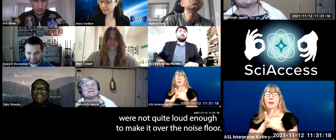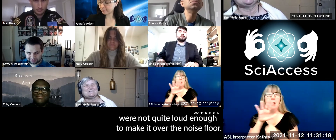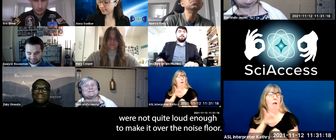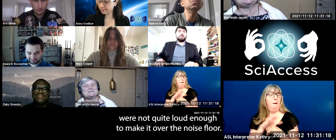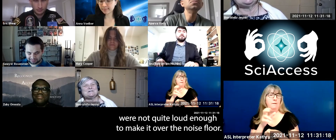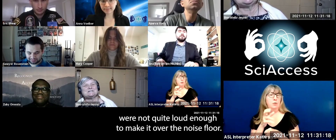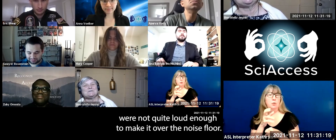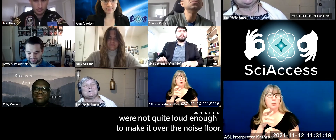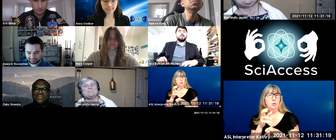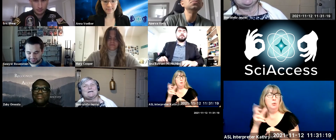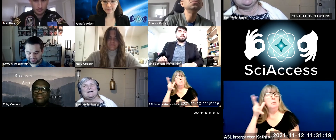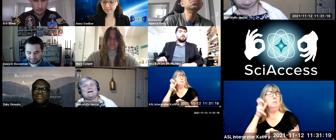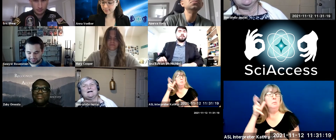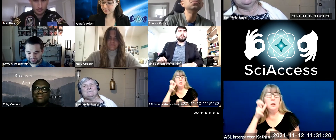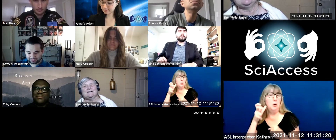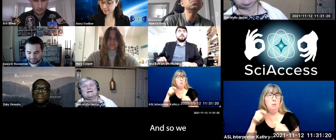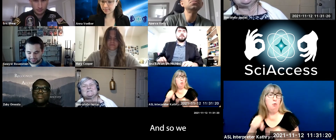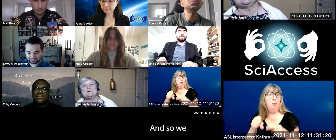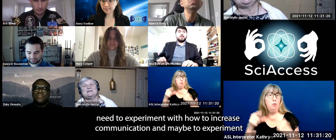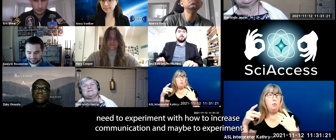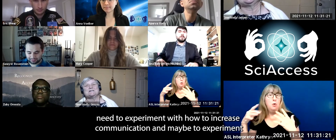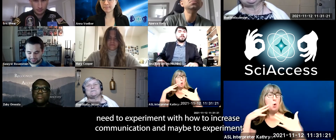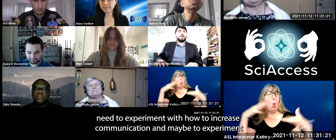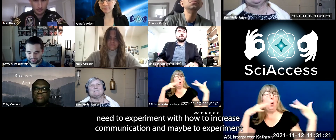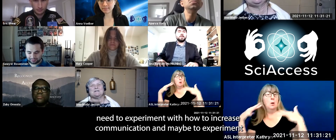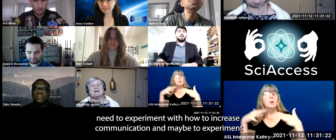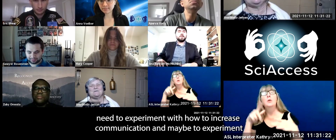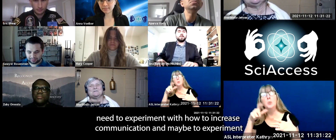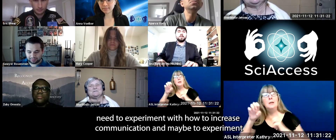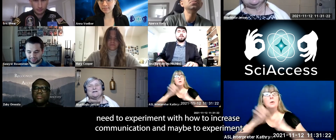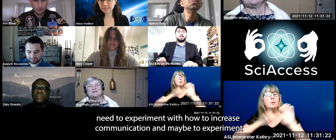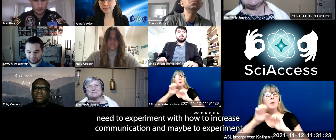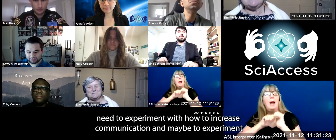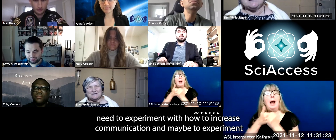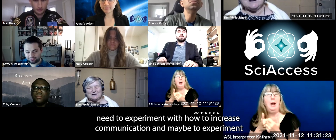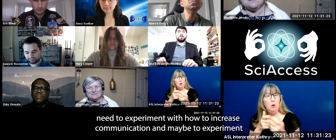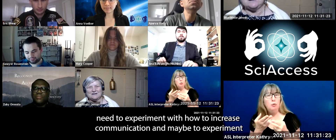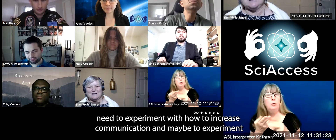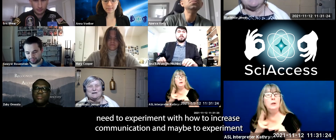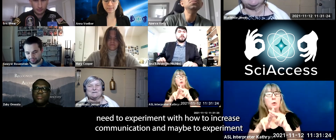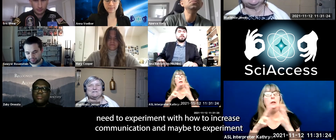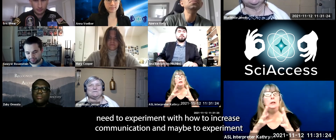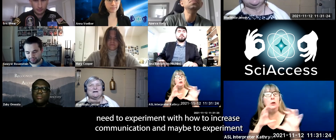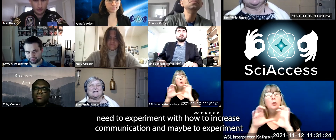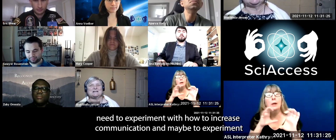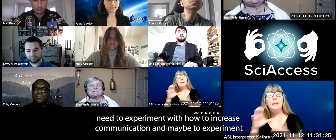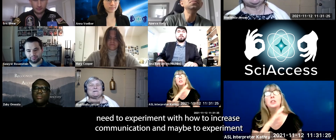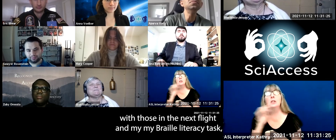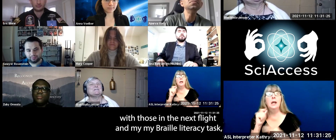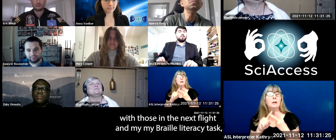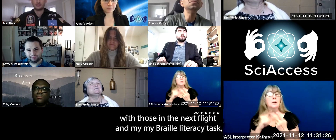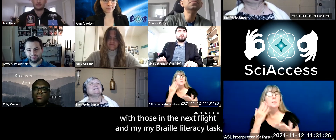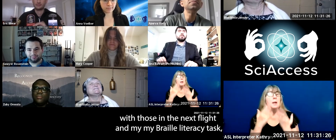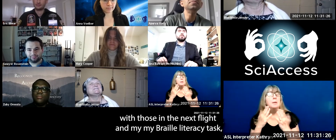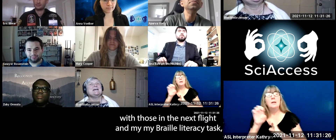over the noise floor. And so we need to experiment with how to increase communication, and maybe to experiment